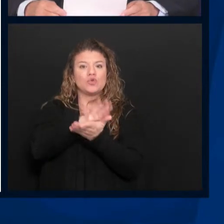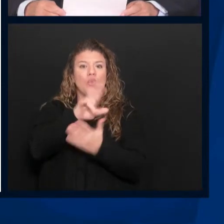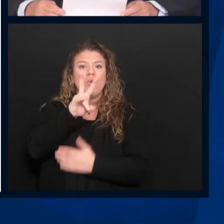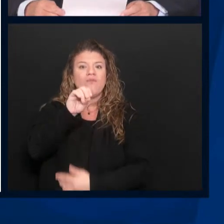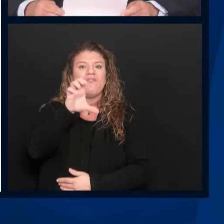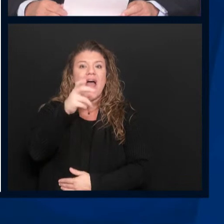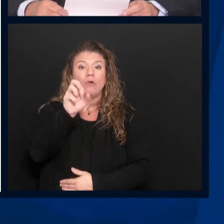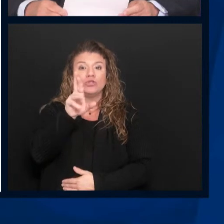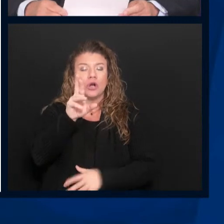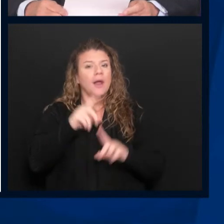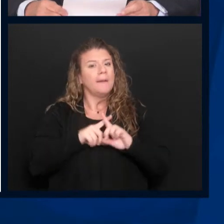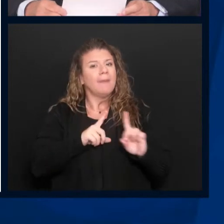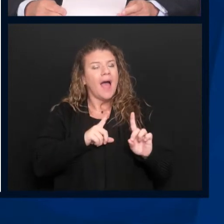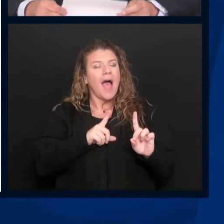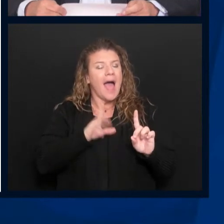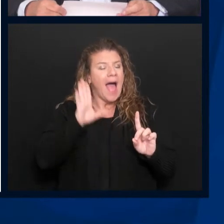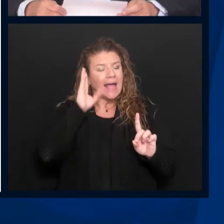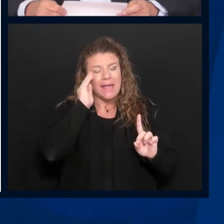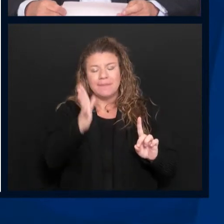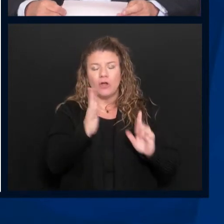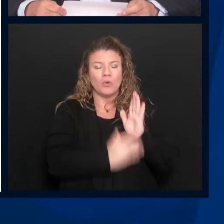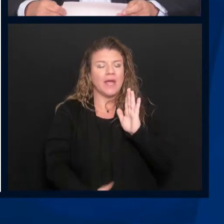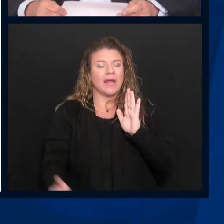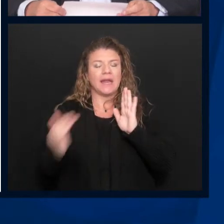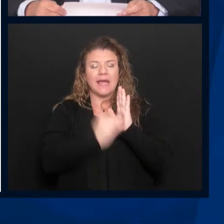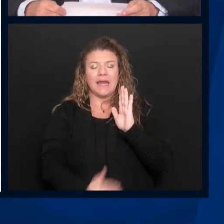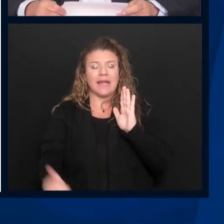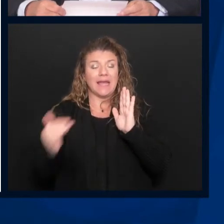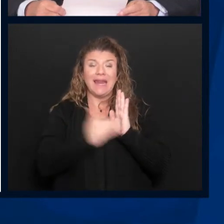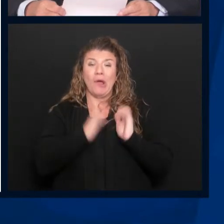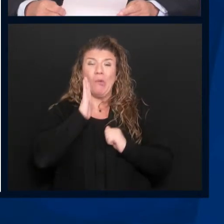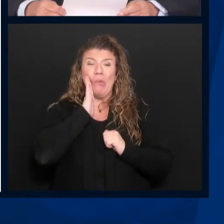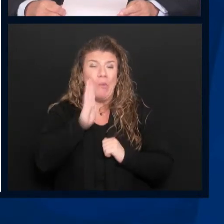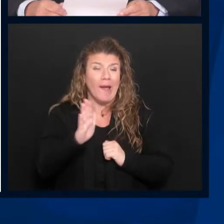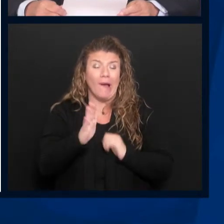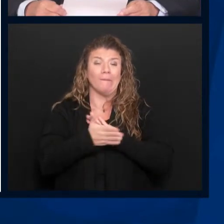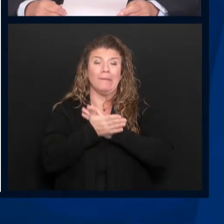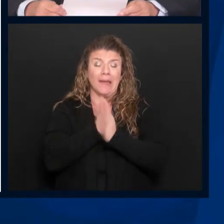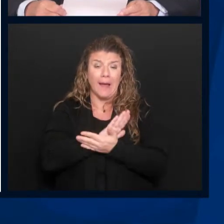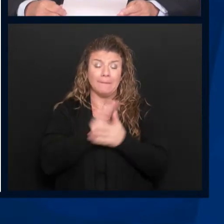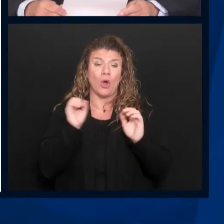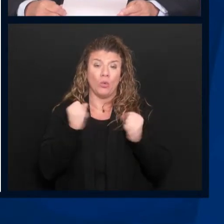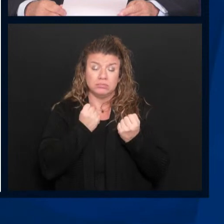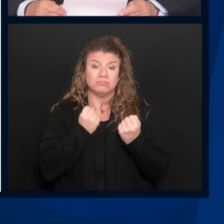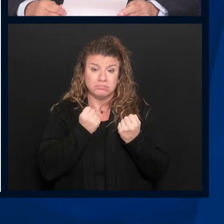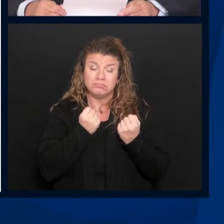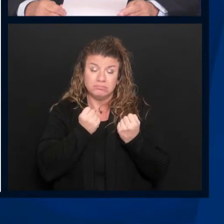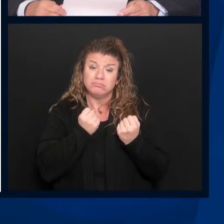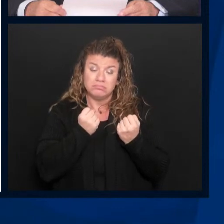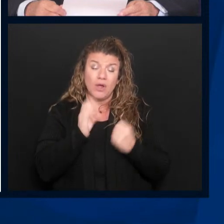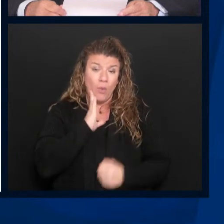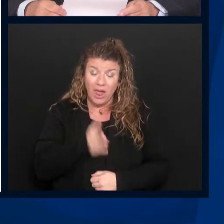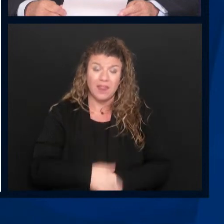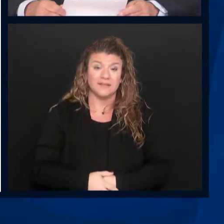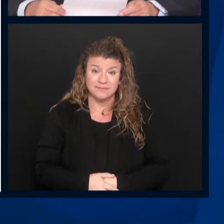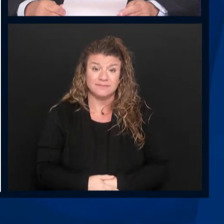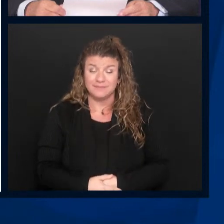but absolutely, I keep telling everyone it's going to get cold. It's going to absolutely get cold. And so